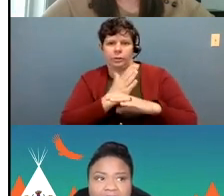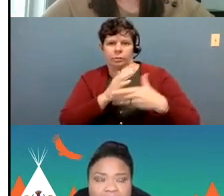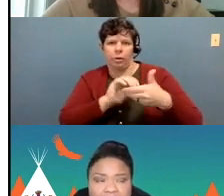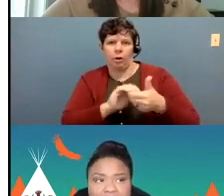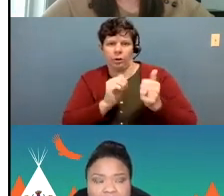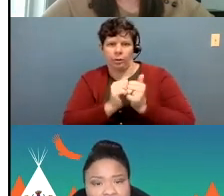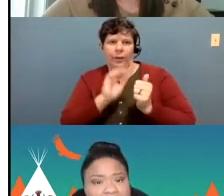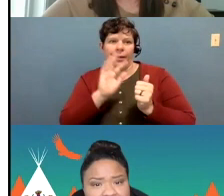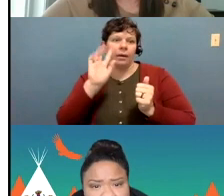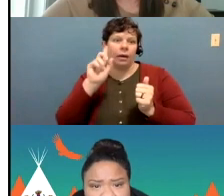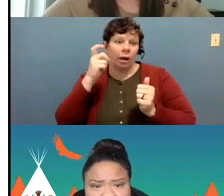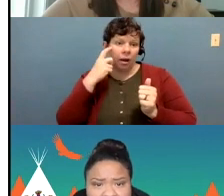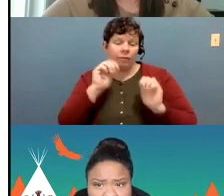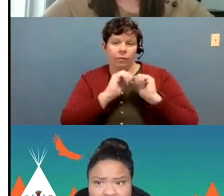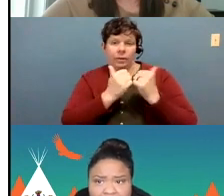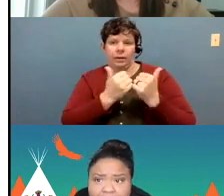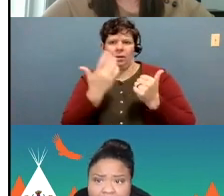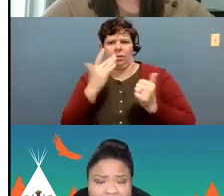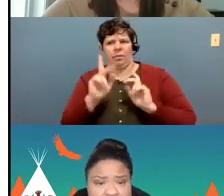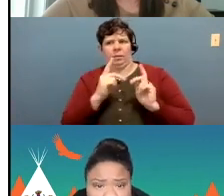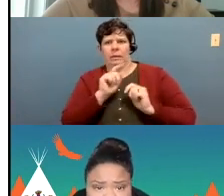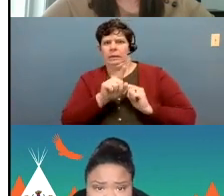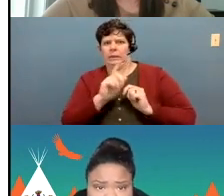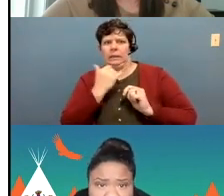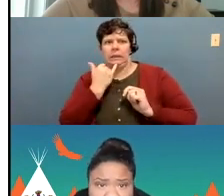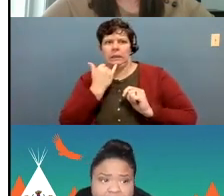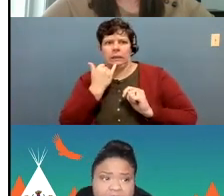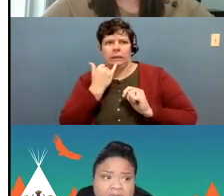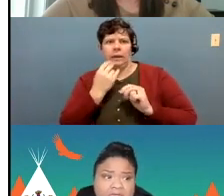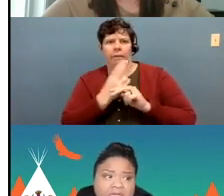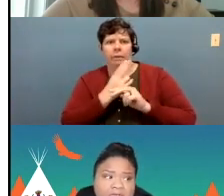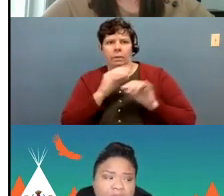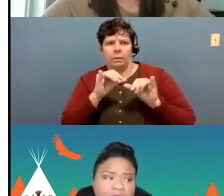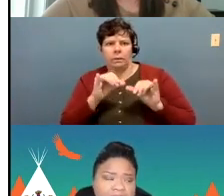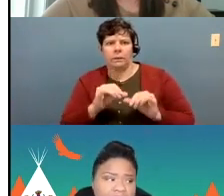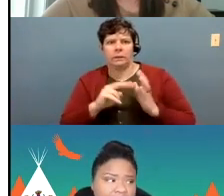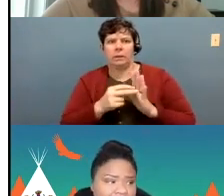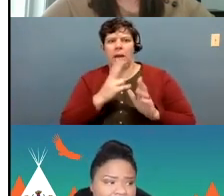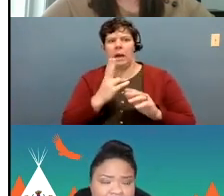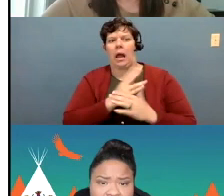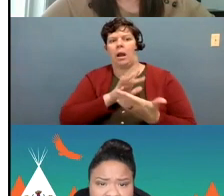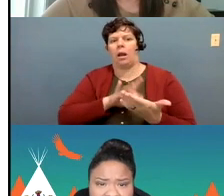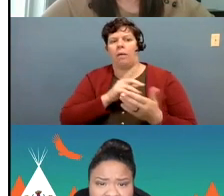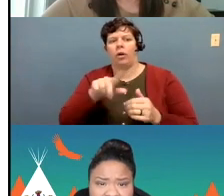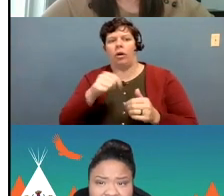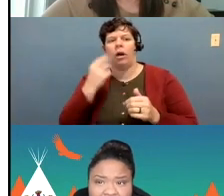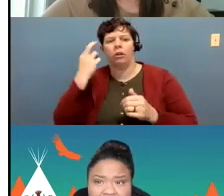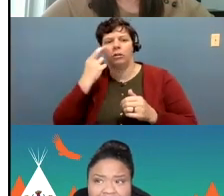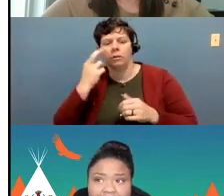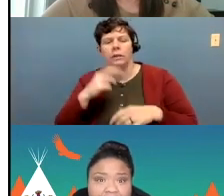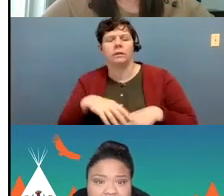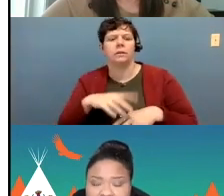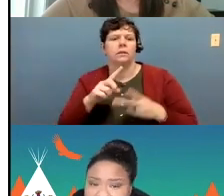why folks in the community would ask their questions about, are we safe using these systems? Is there like a governing